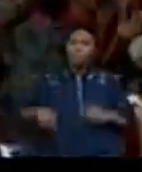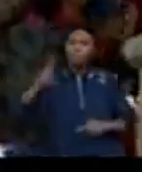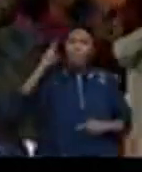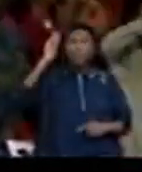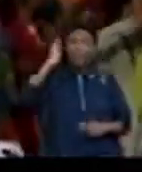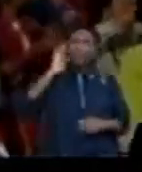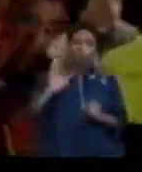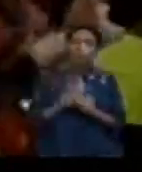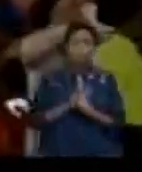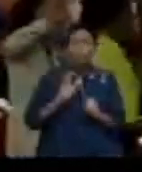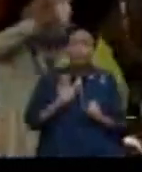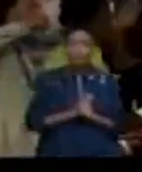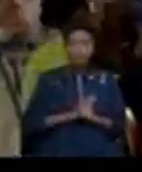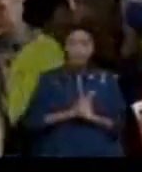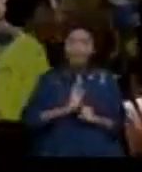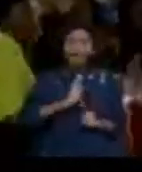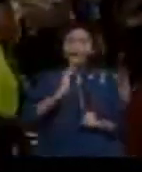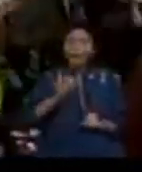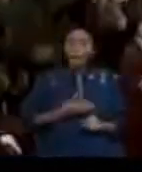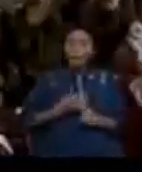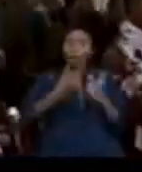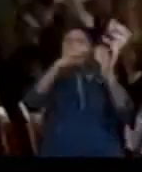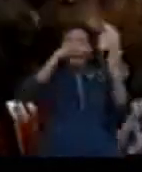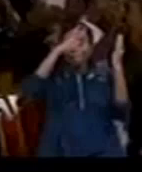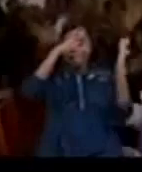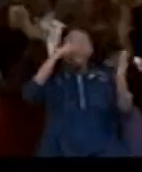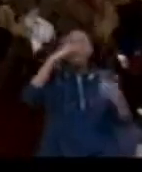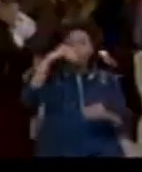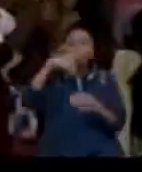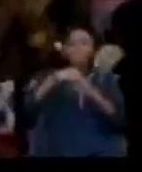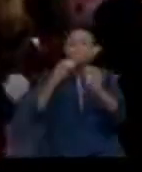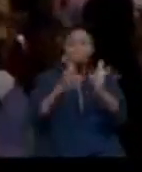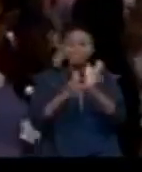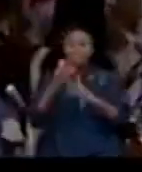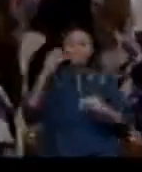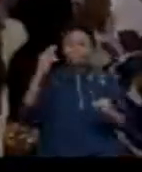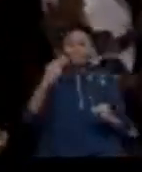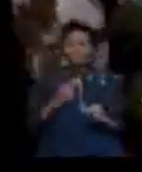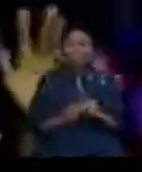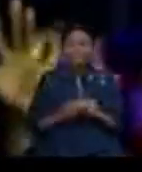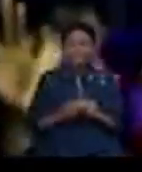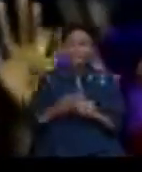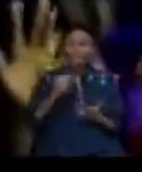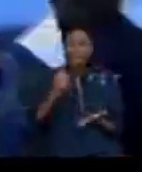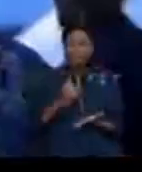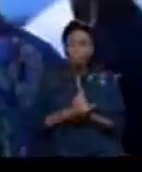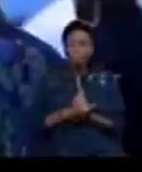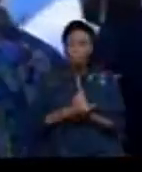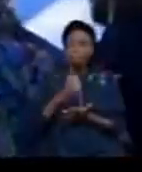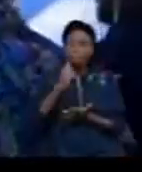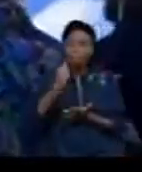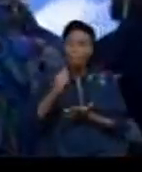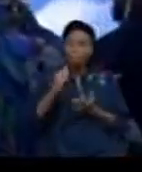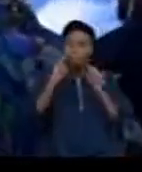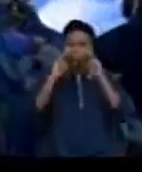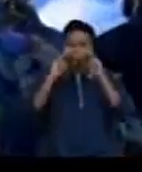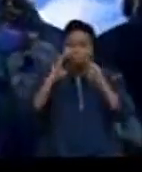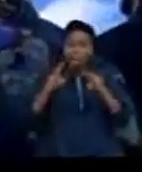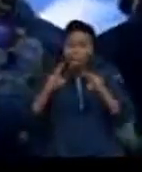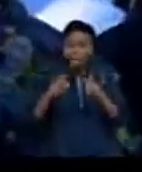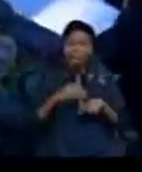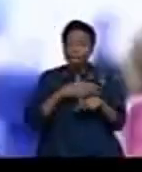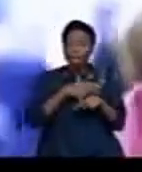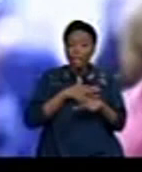will fulfill our expectation in Jesus' name. Look ahead, a new